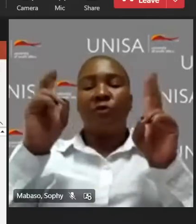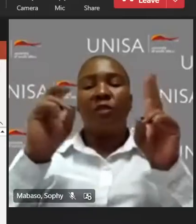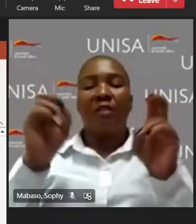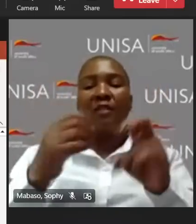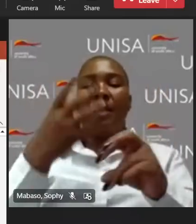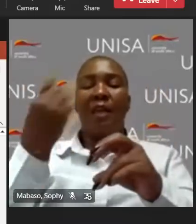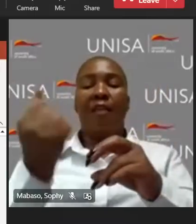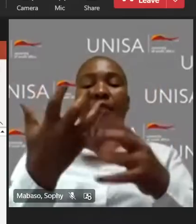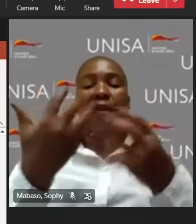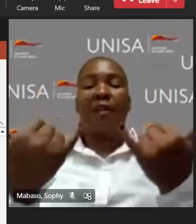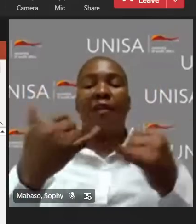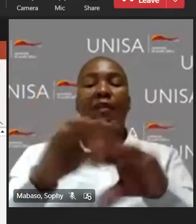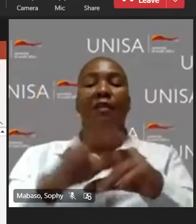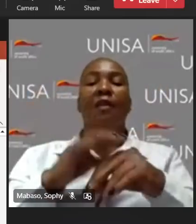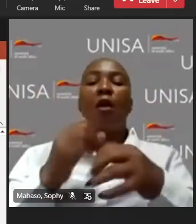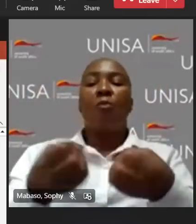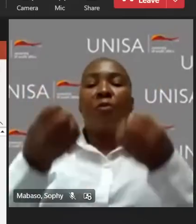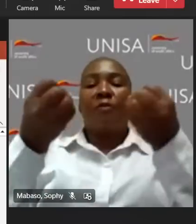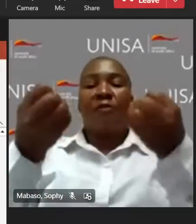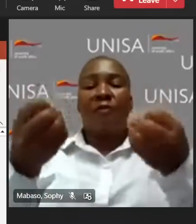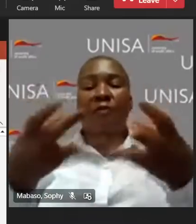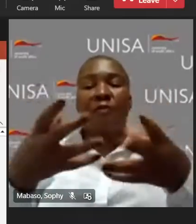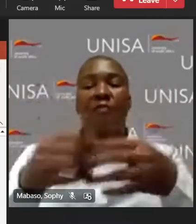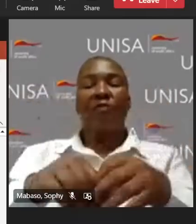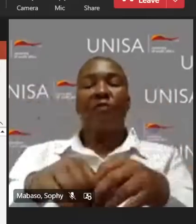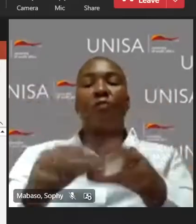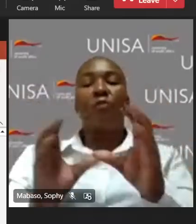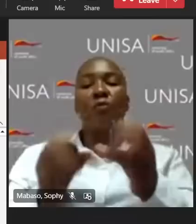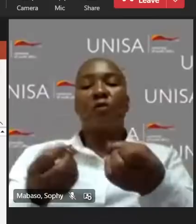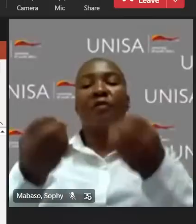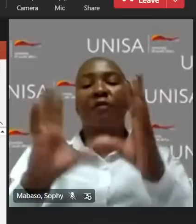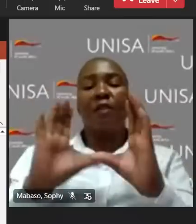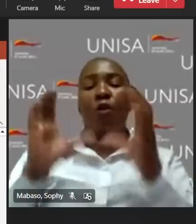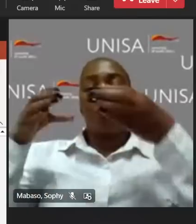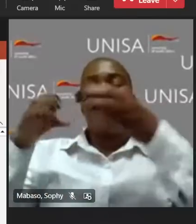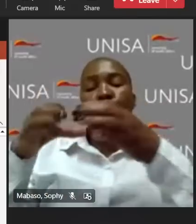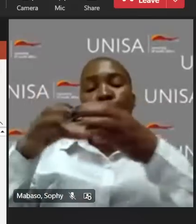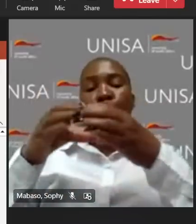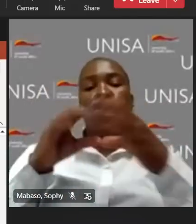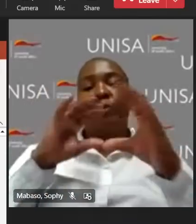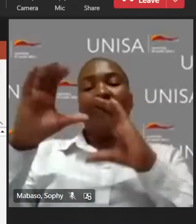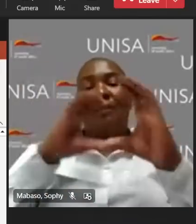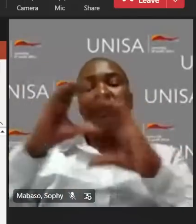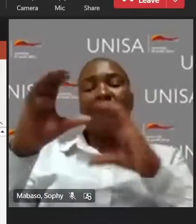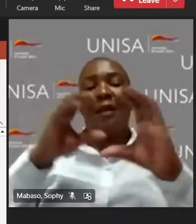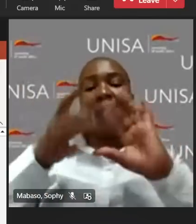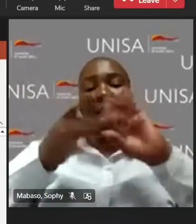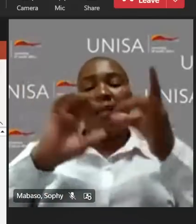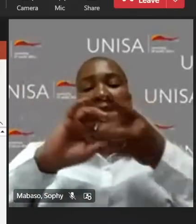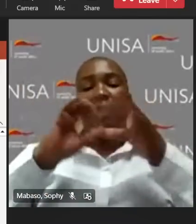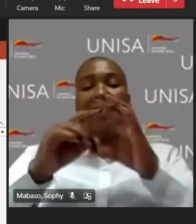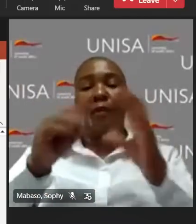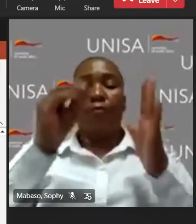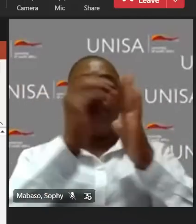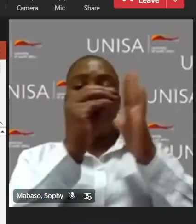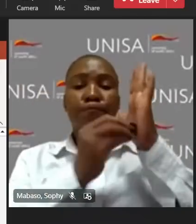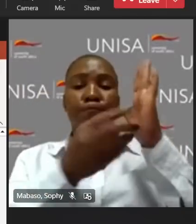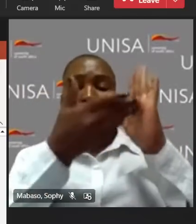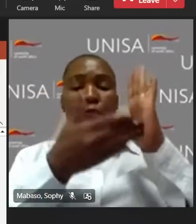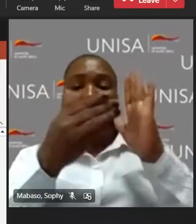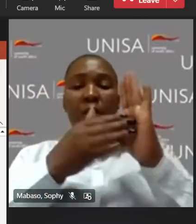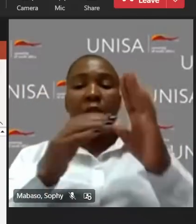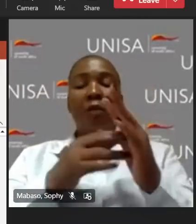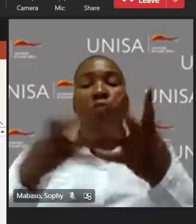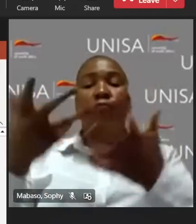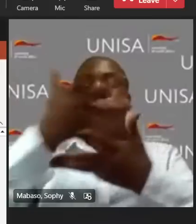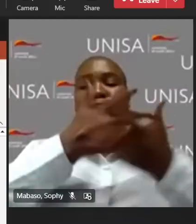hand. So I will provide the group chat link on the chat so that we can be able to engage from here